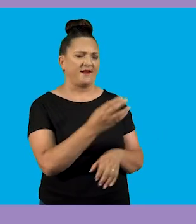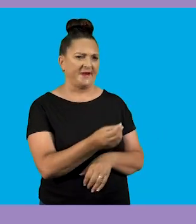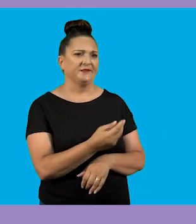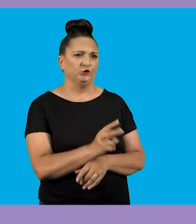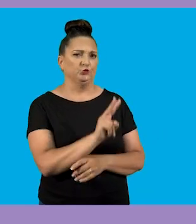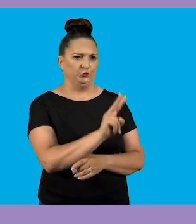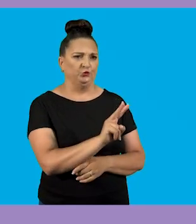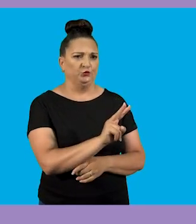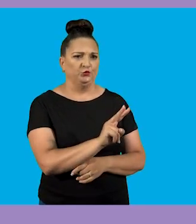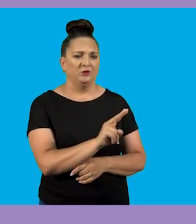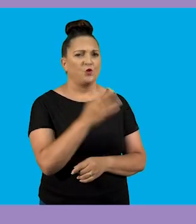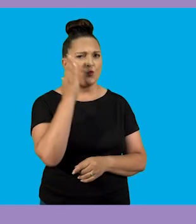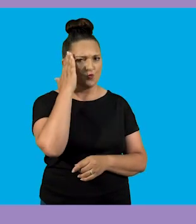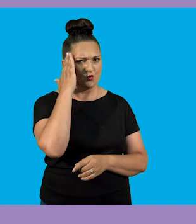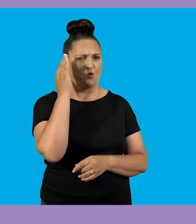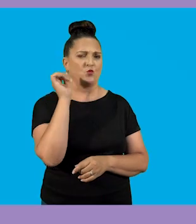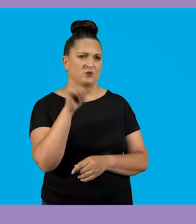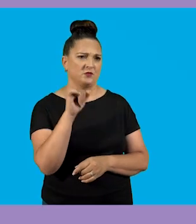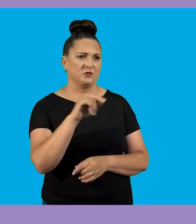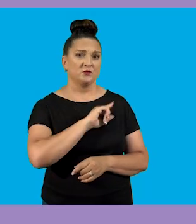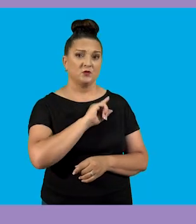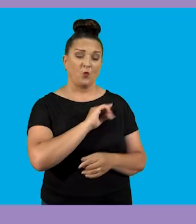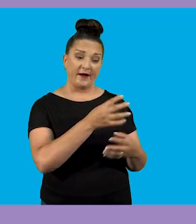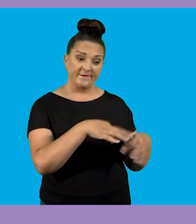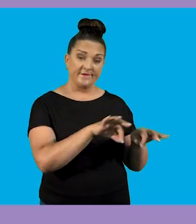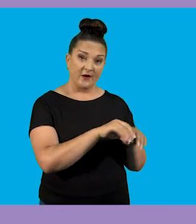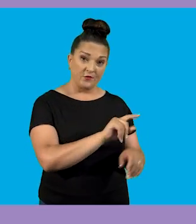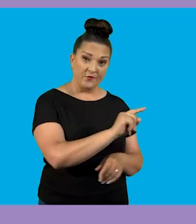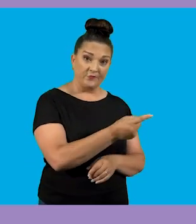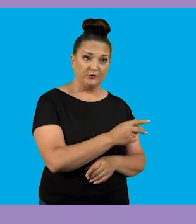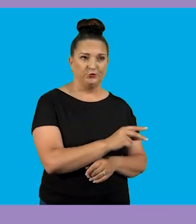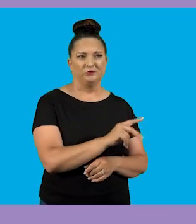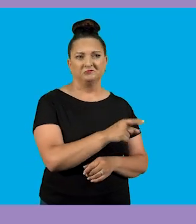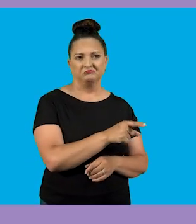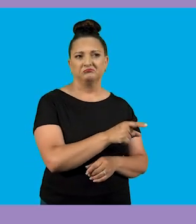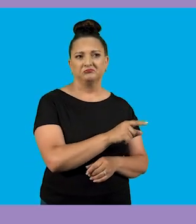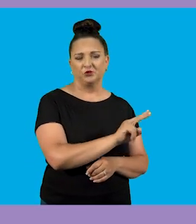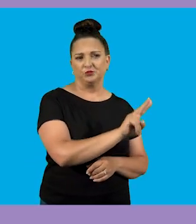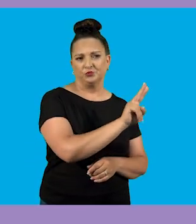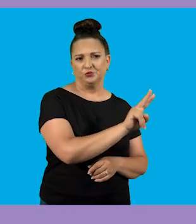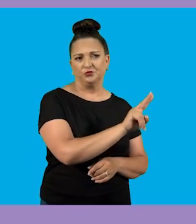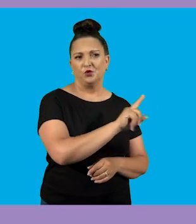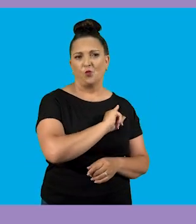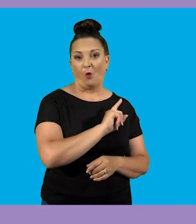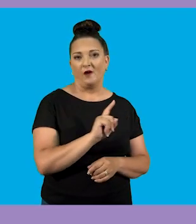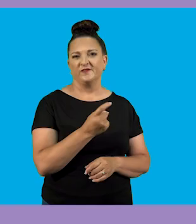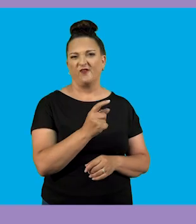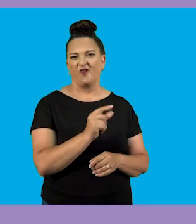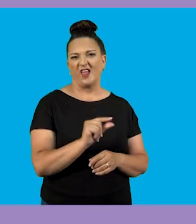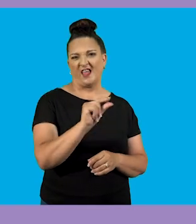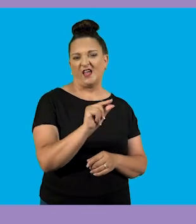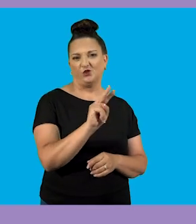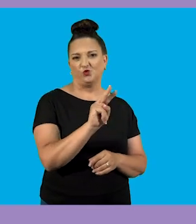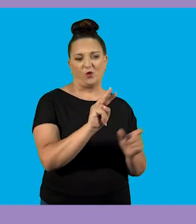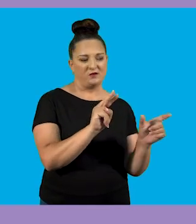know that because 2 is that first value there, which is the coefficient of x squared. Then we have